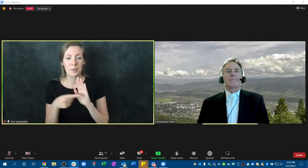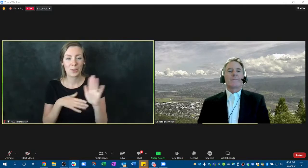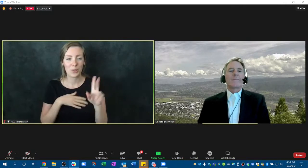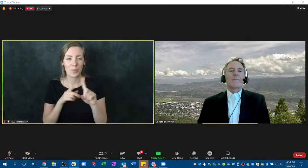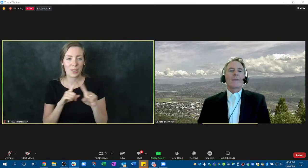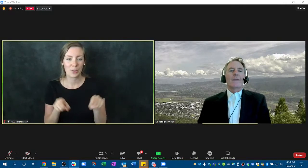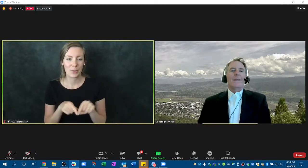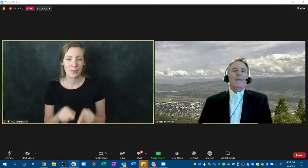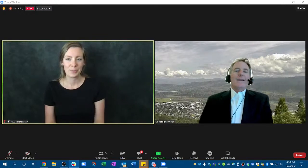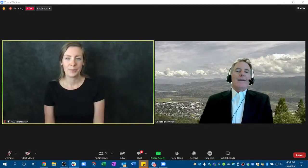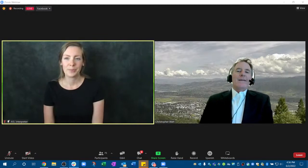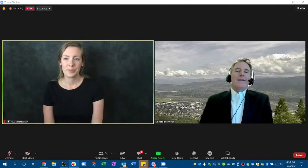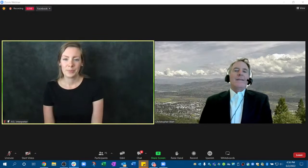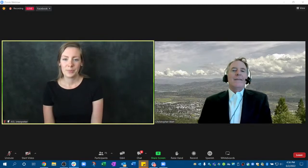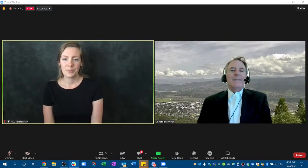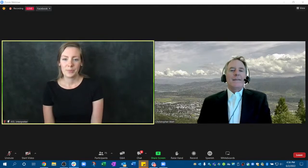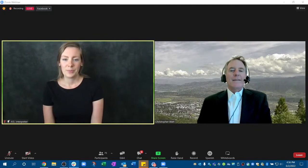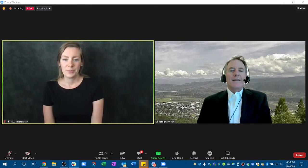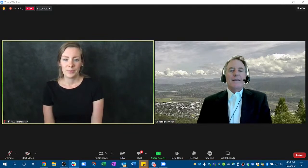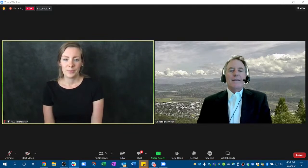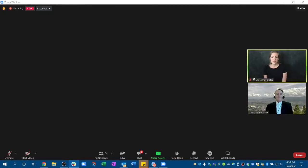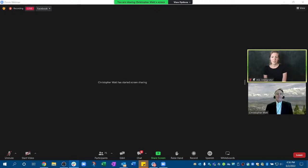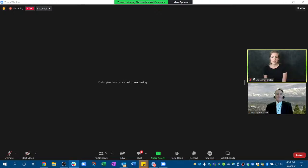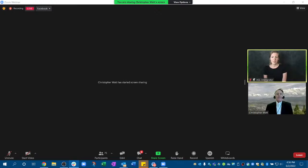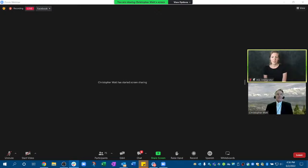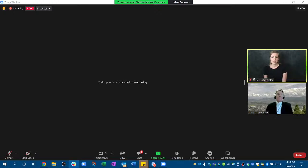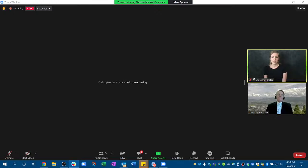todos. Va a compartir su pantalla también.